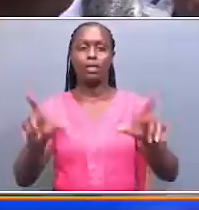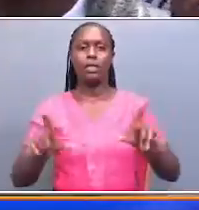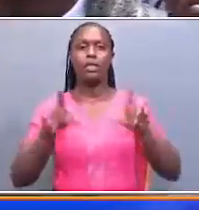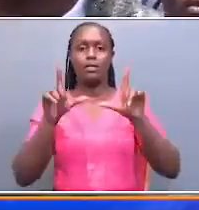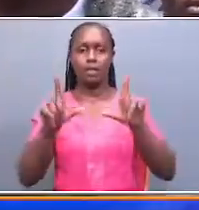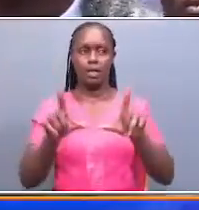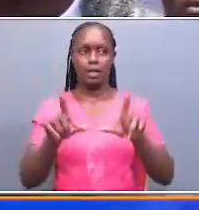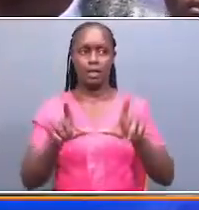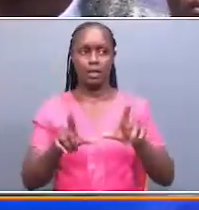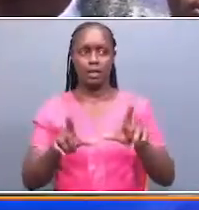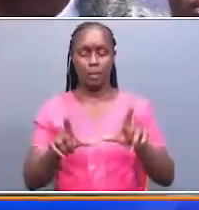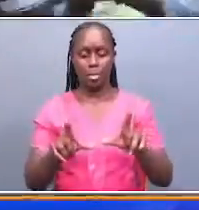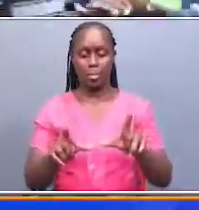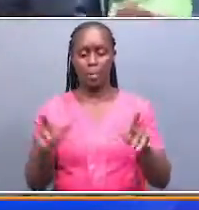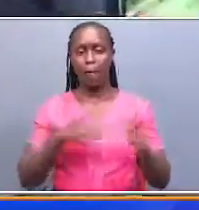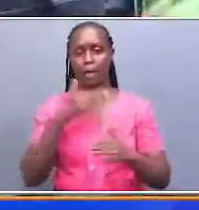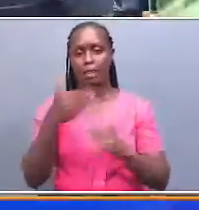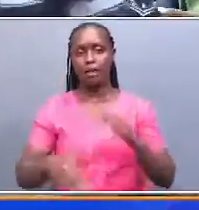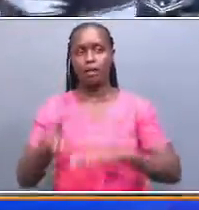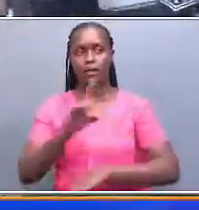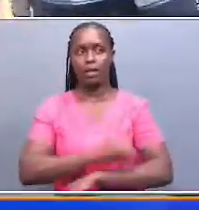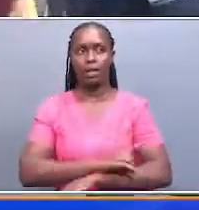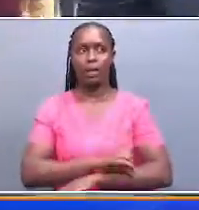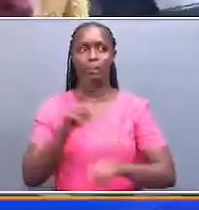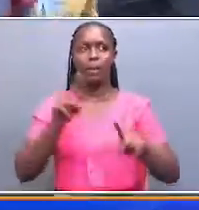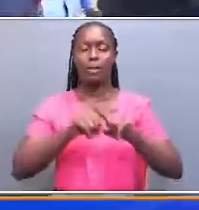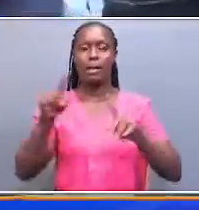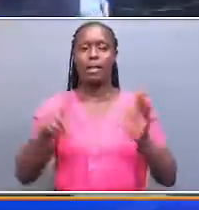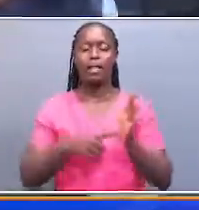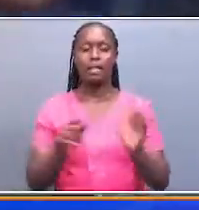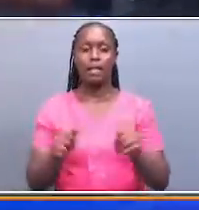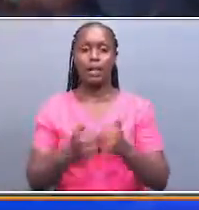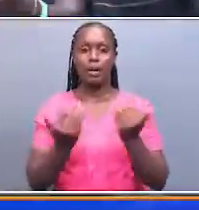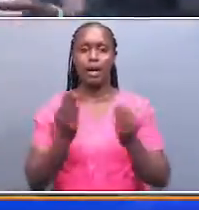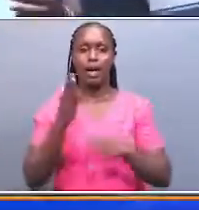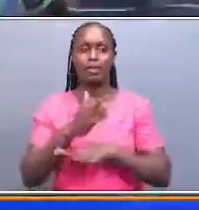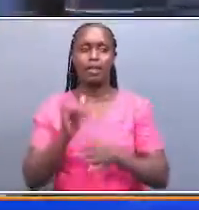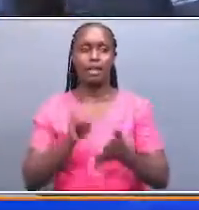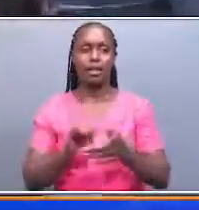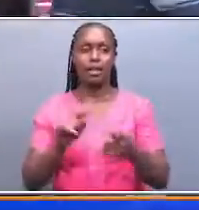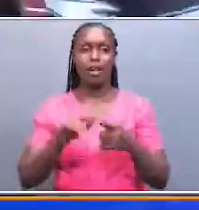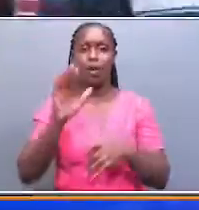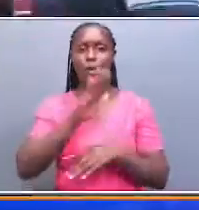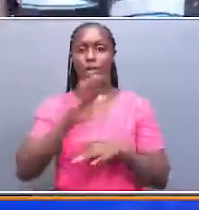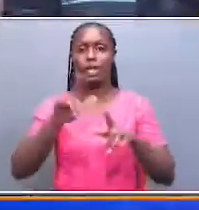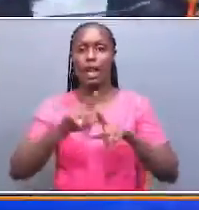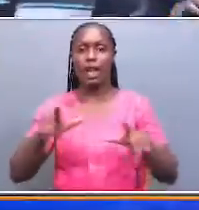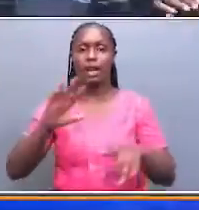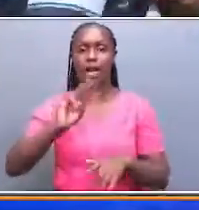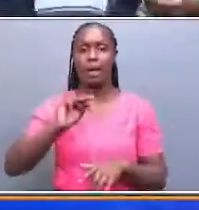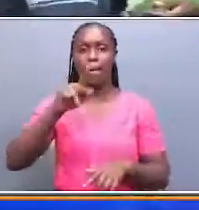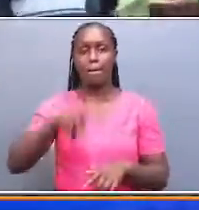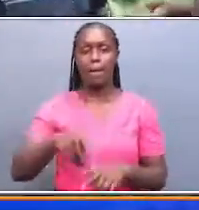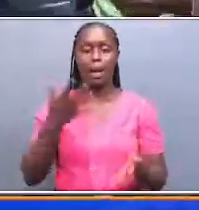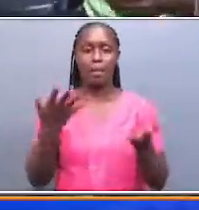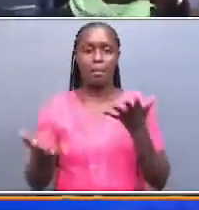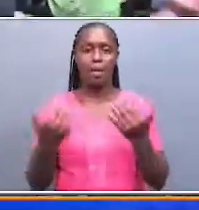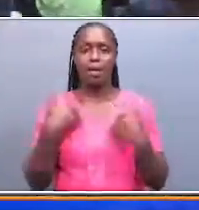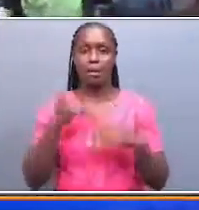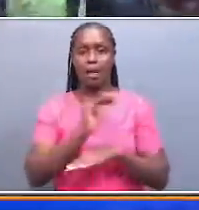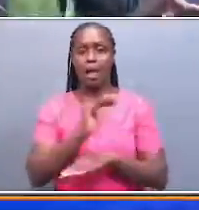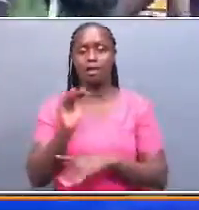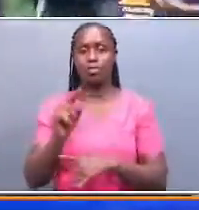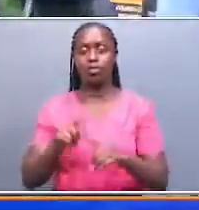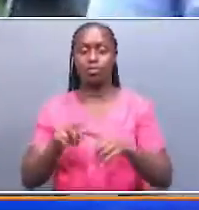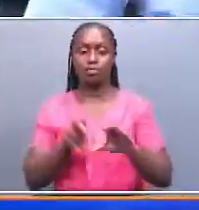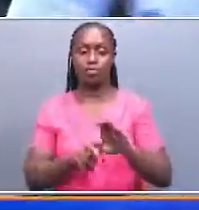close of business today. This comes amid speculations that the Westlands Member of Parliament might have been asked to step down